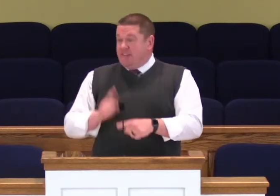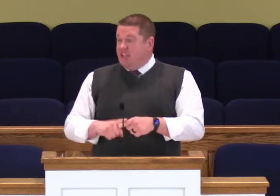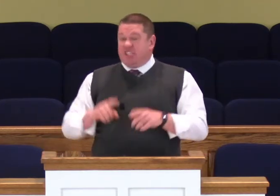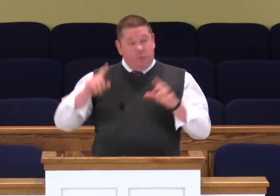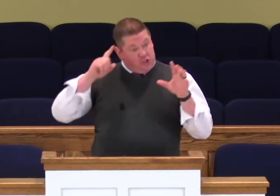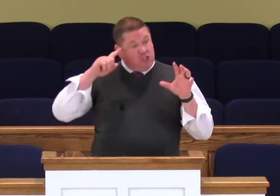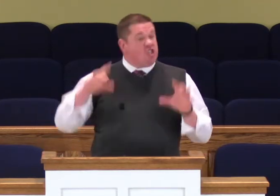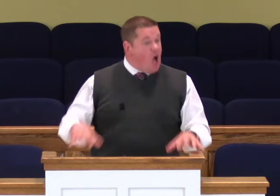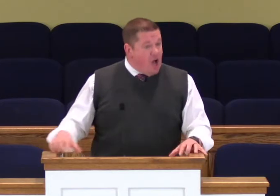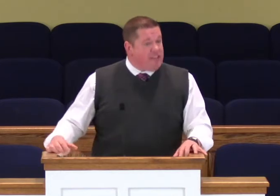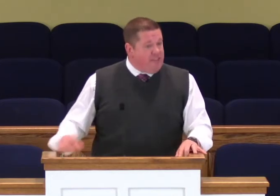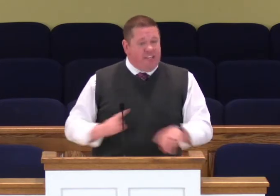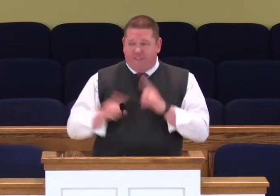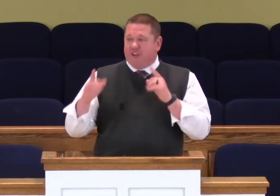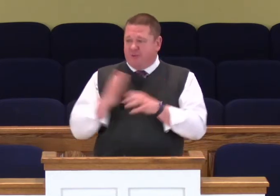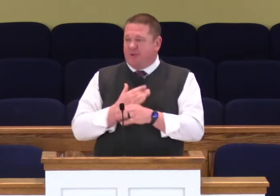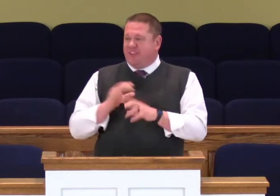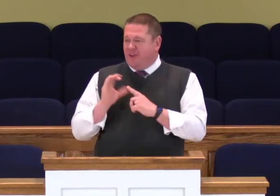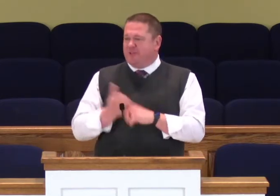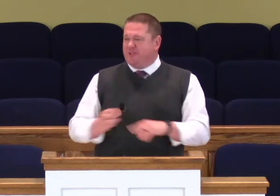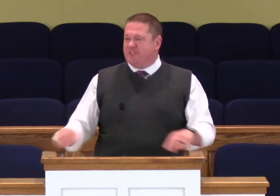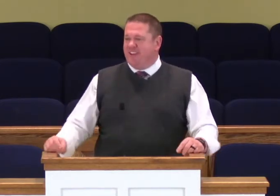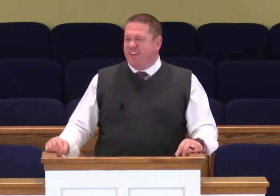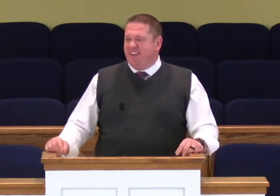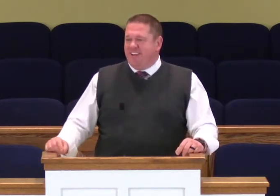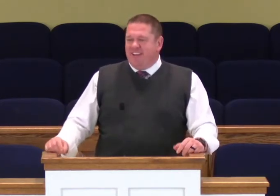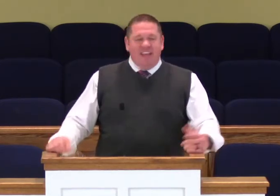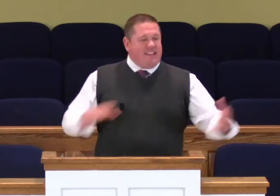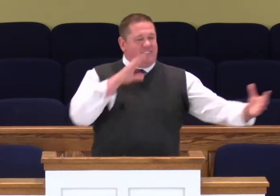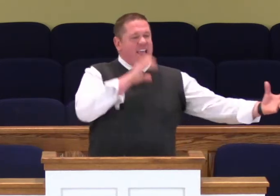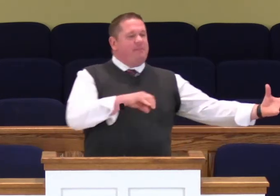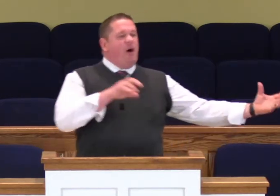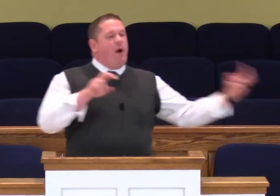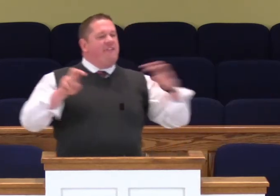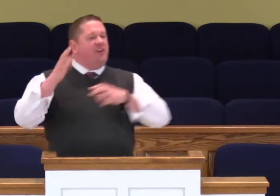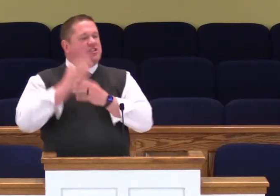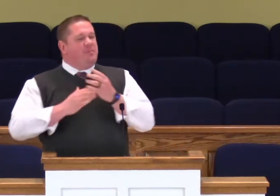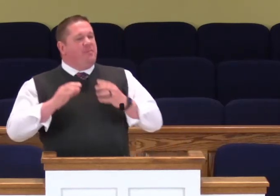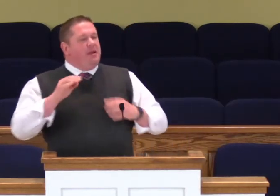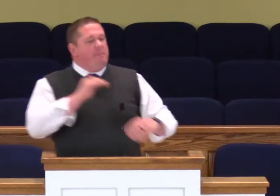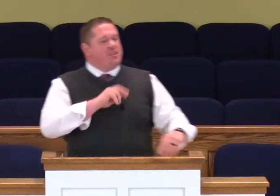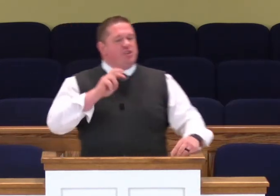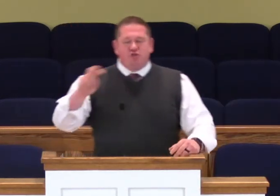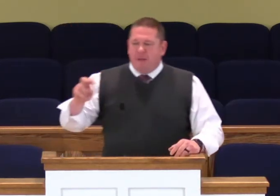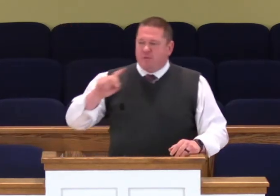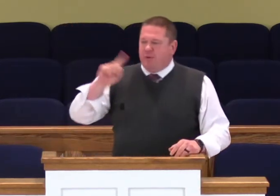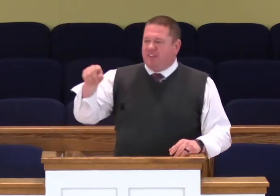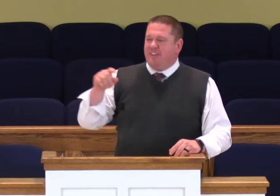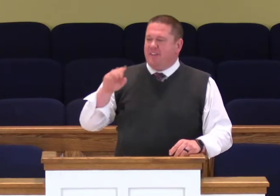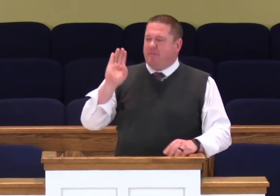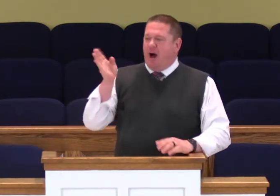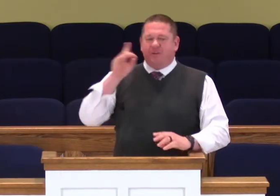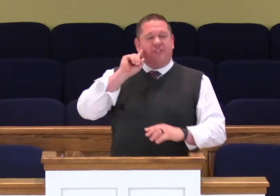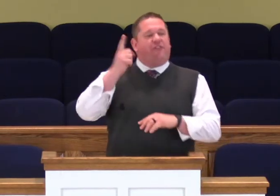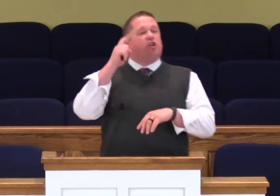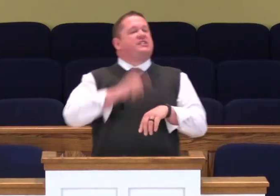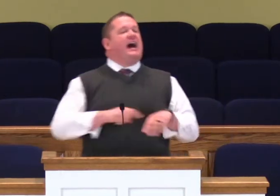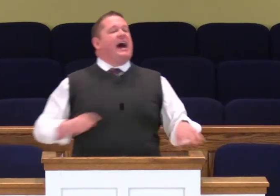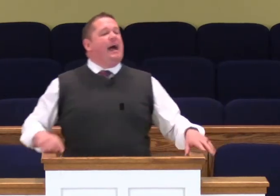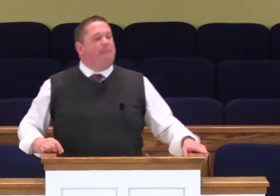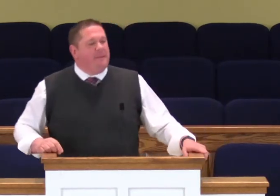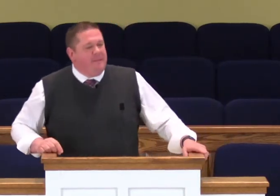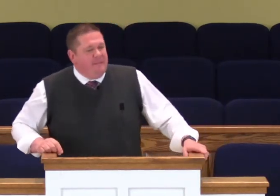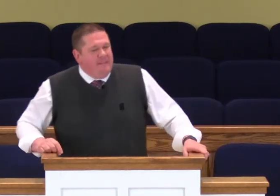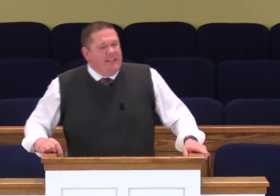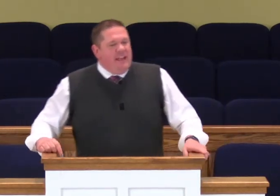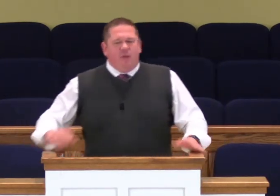long until she was shocked at the difference between the cultures. As I've taken my wife on some mission trips, we went to the Bahamas for the first